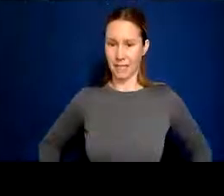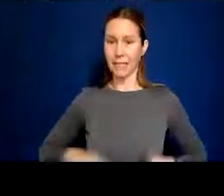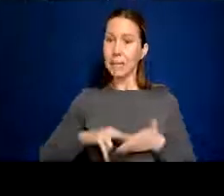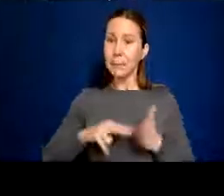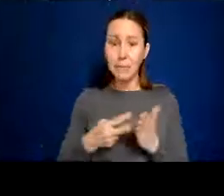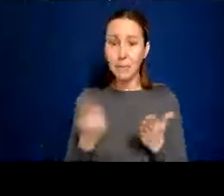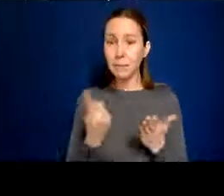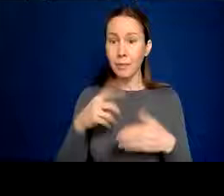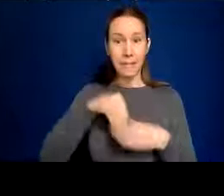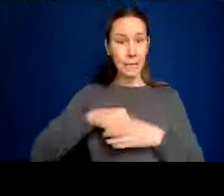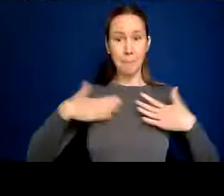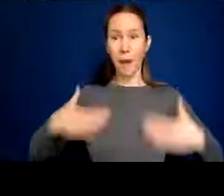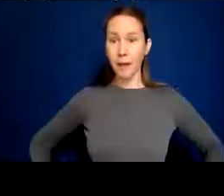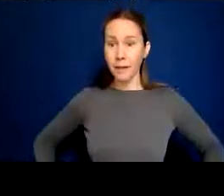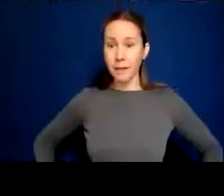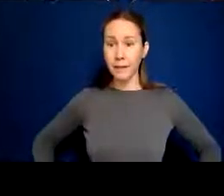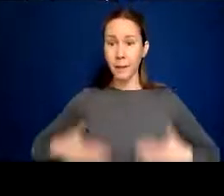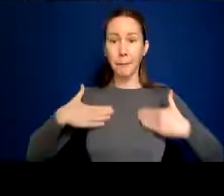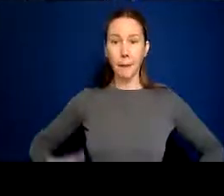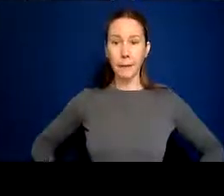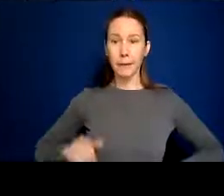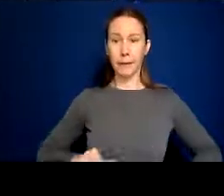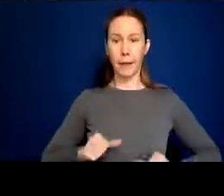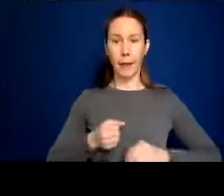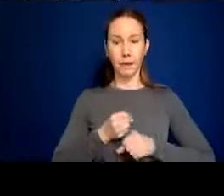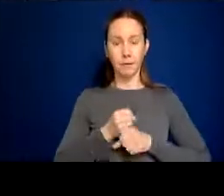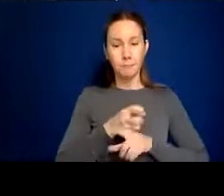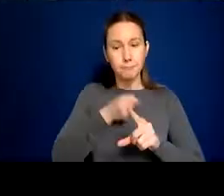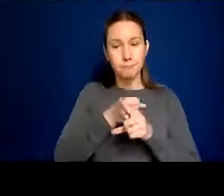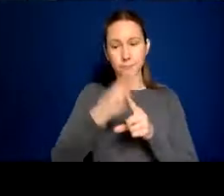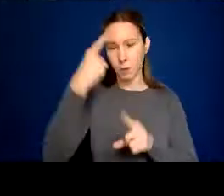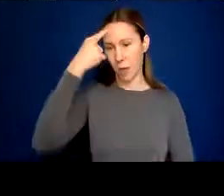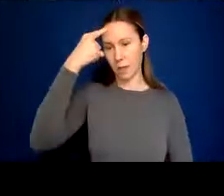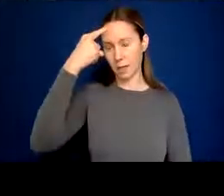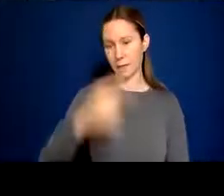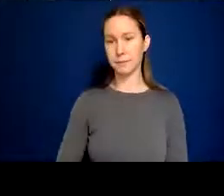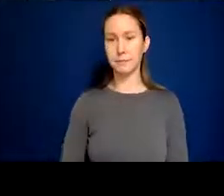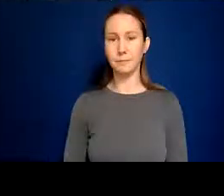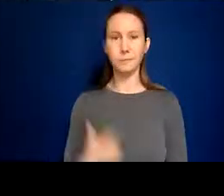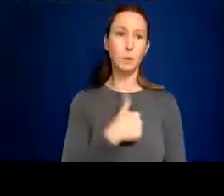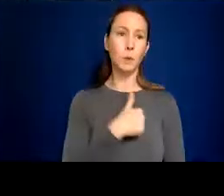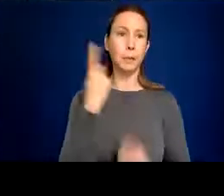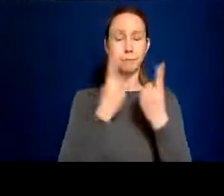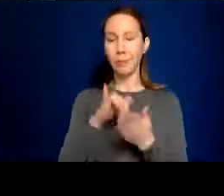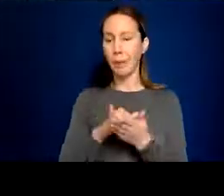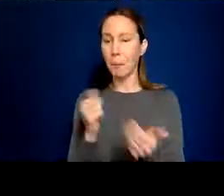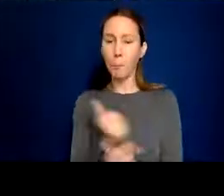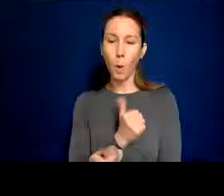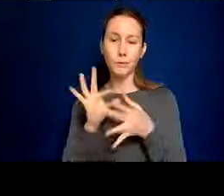could be producing an effect on the brain? And this is mostly, we think about this in terms